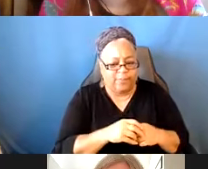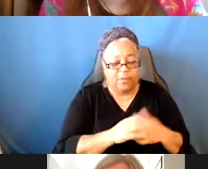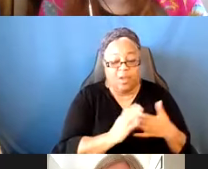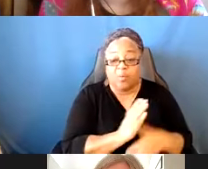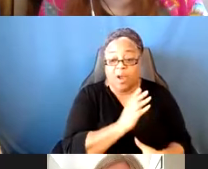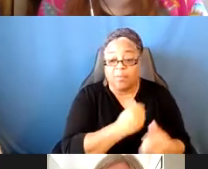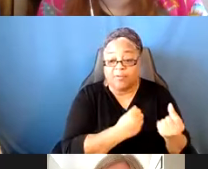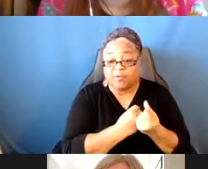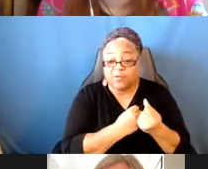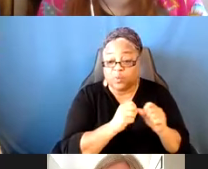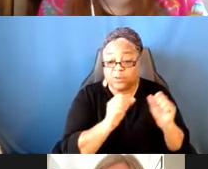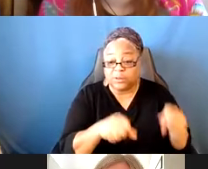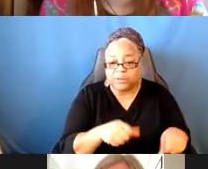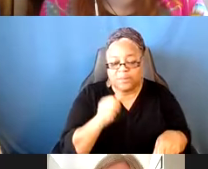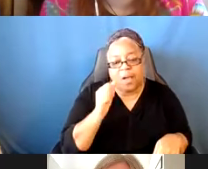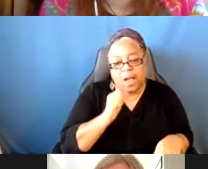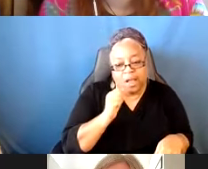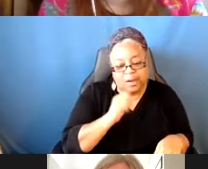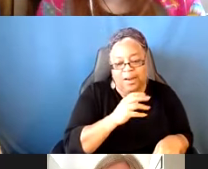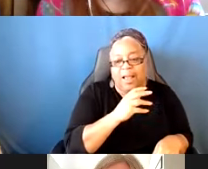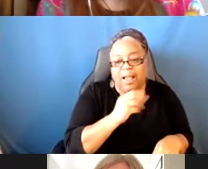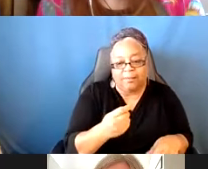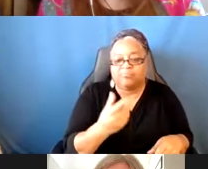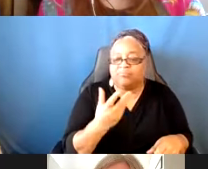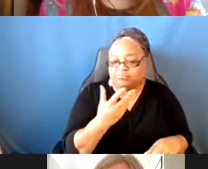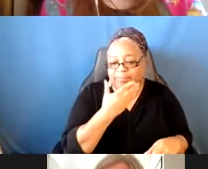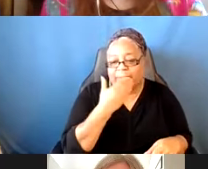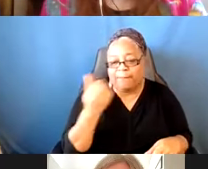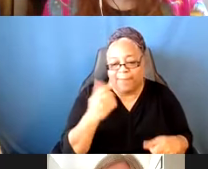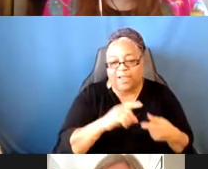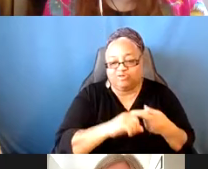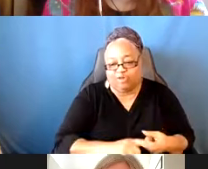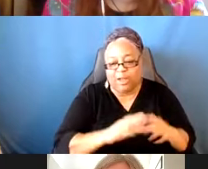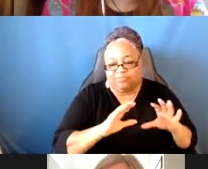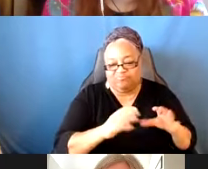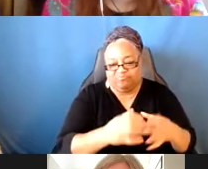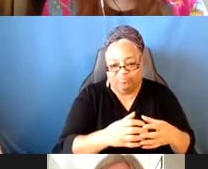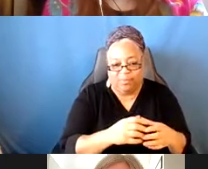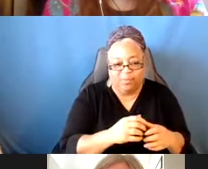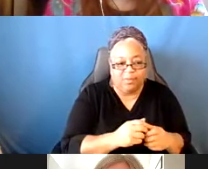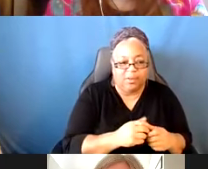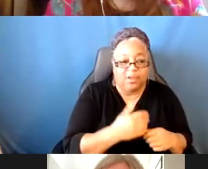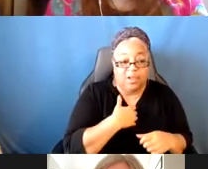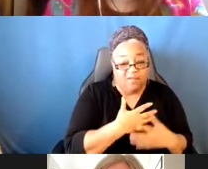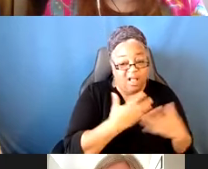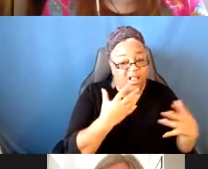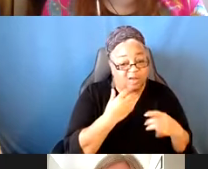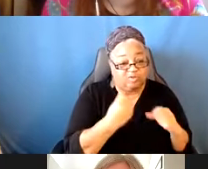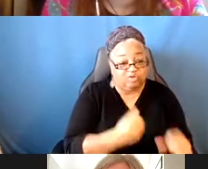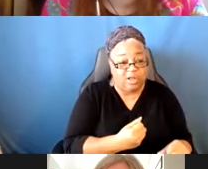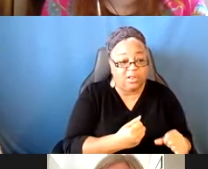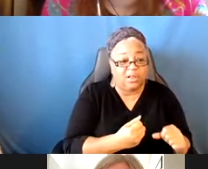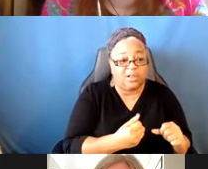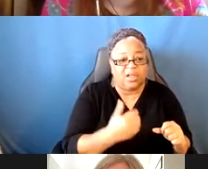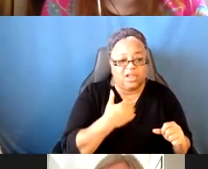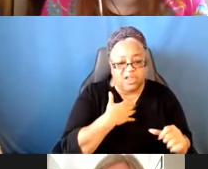very small but very tight-knit group of best friends. She has a lot of strengths. She has a very strong